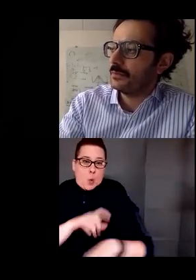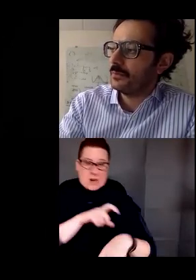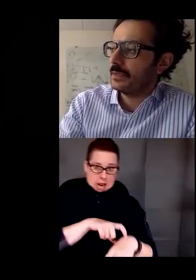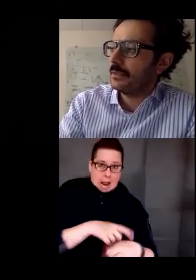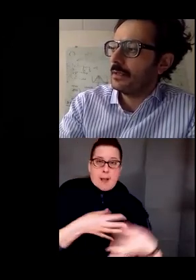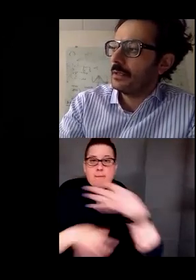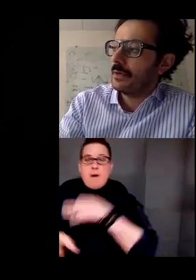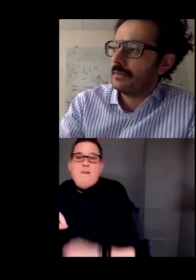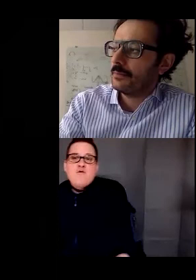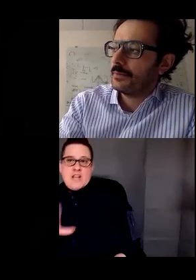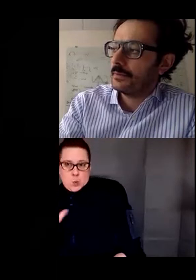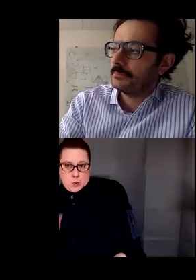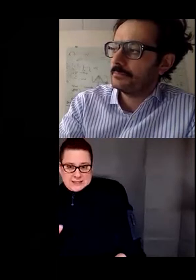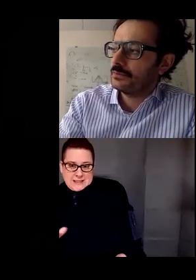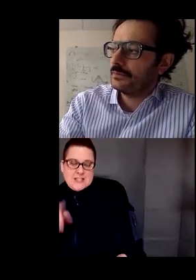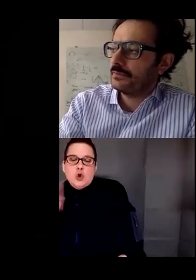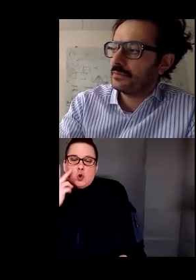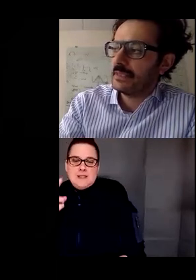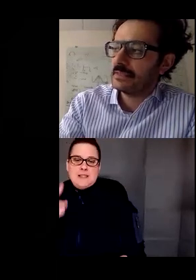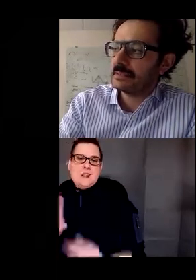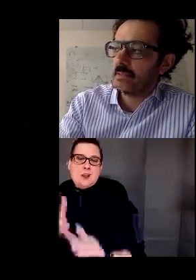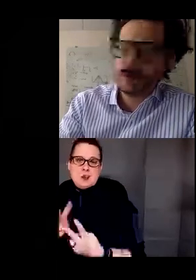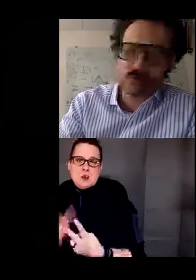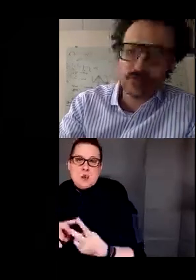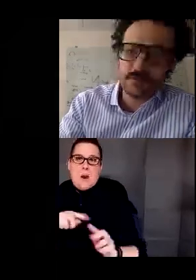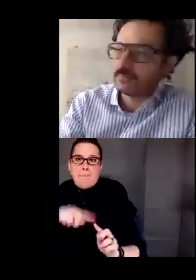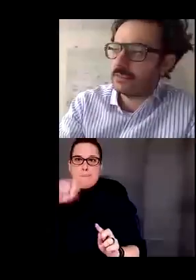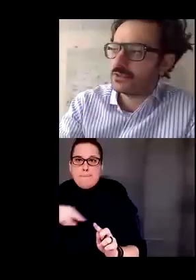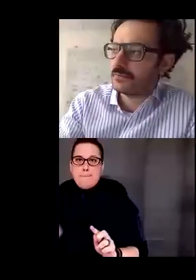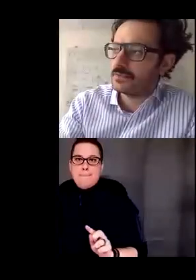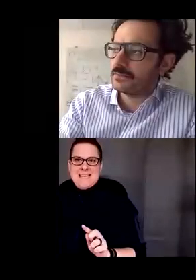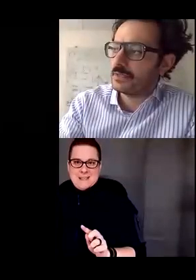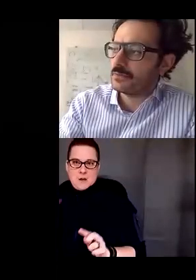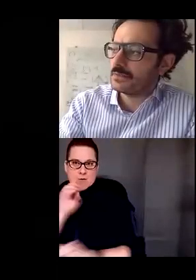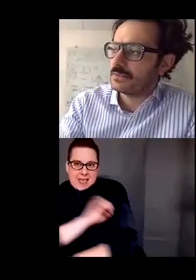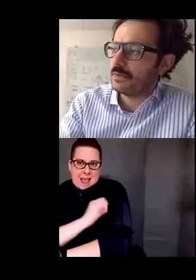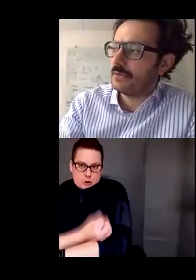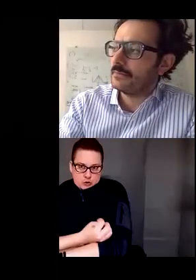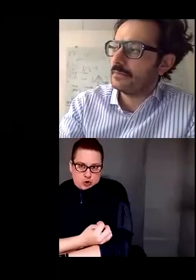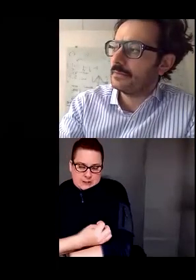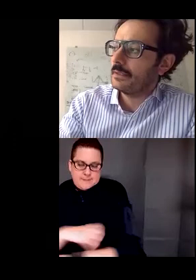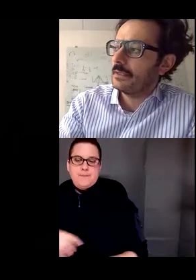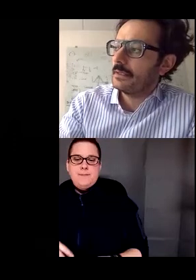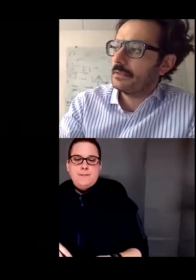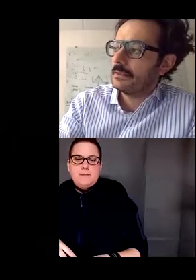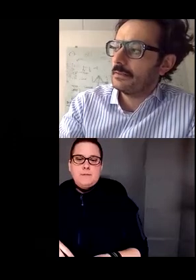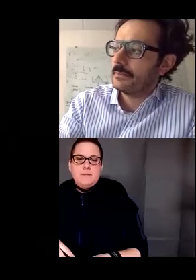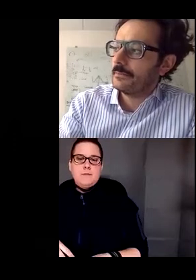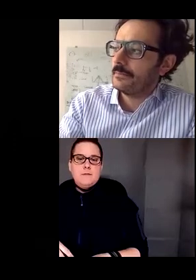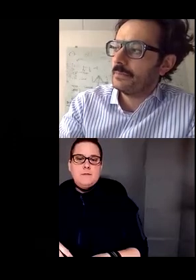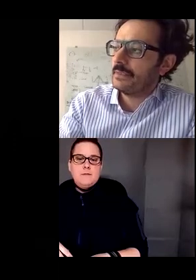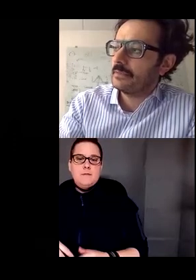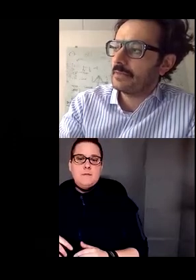frequency domain, you'll end up with the two different peaks in the energy of each of these frequencies. You have